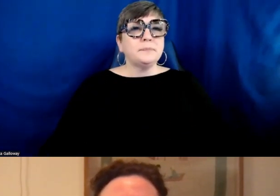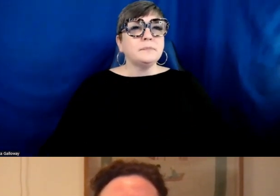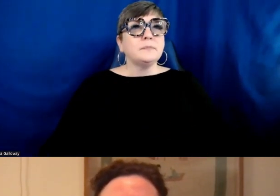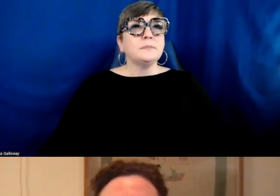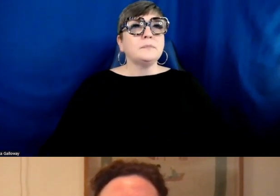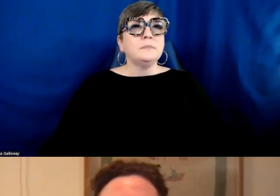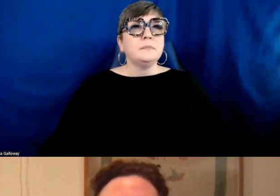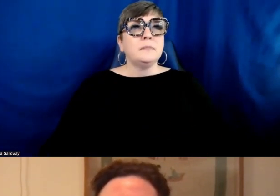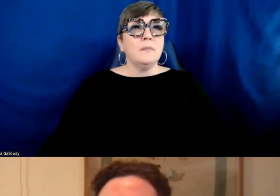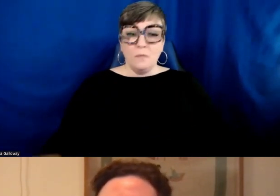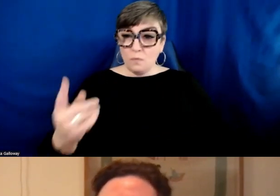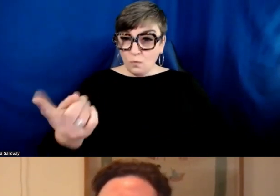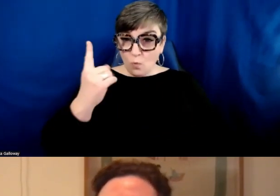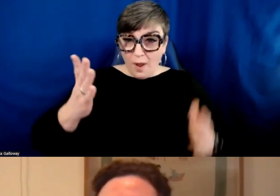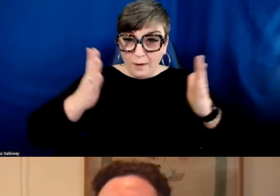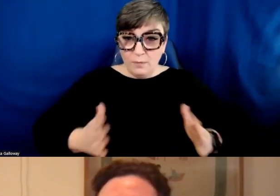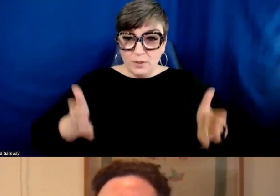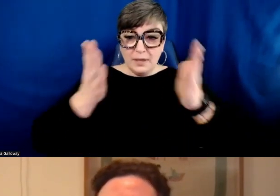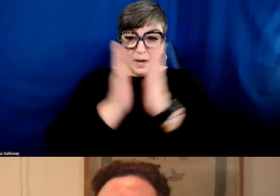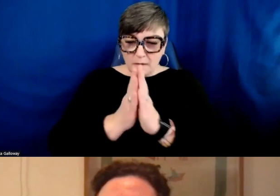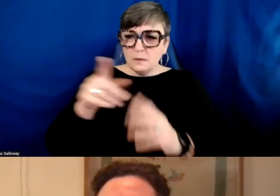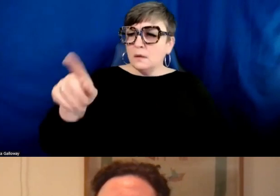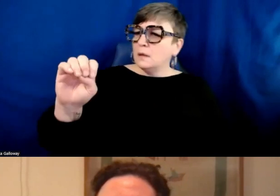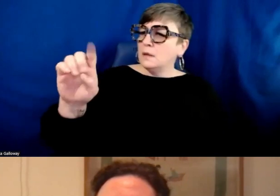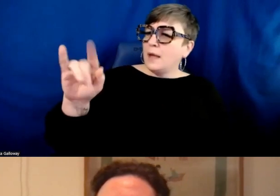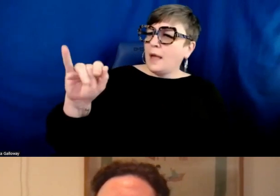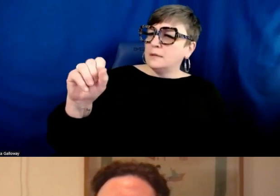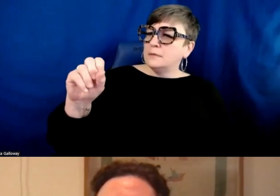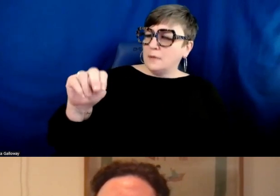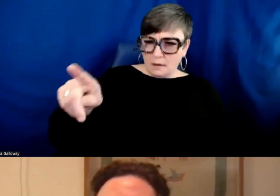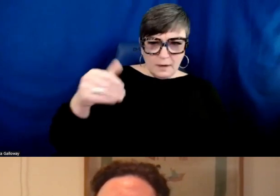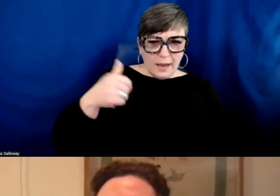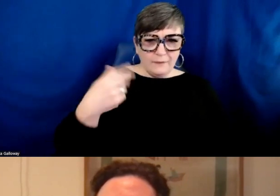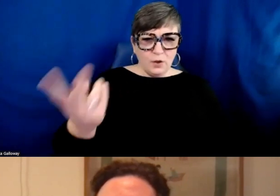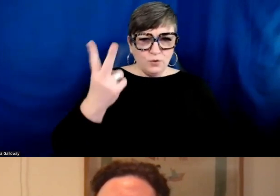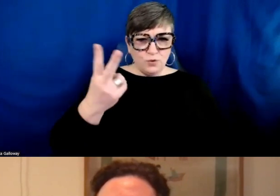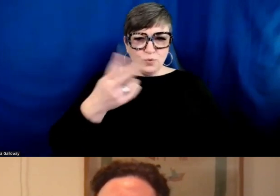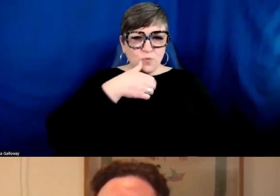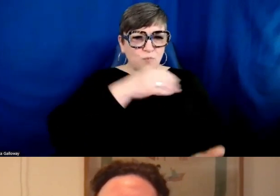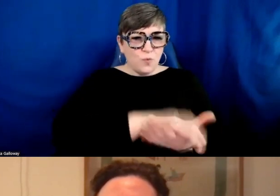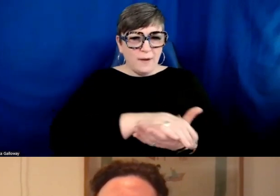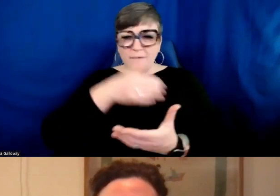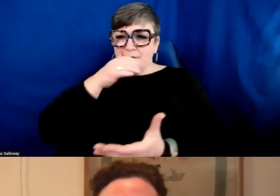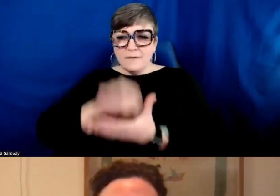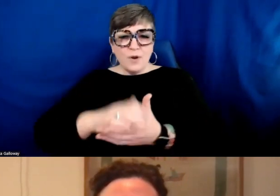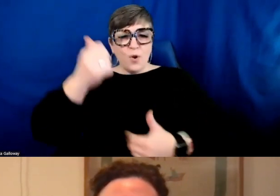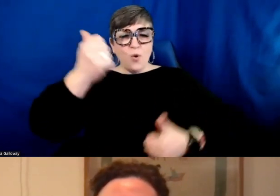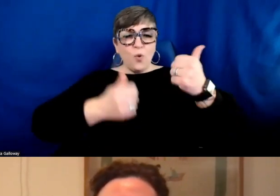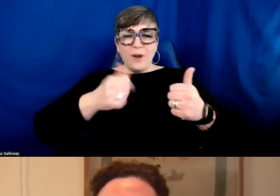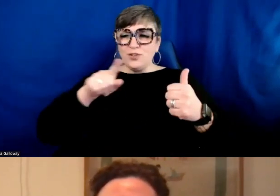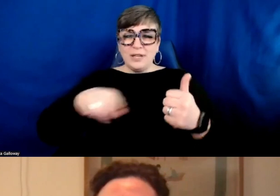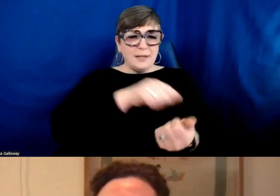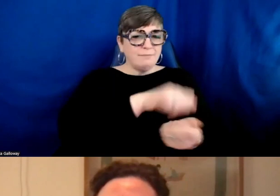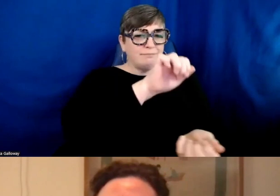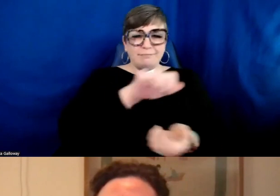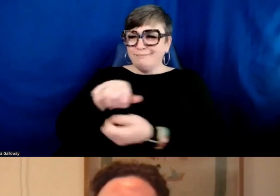is asking Edison had two wives, which one did he propose using touch, touch language to, if